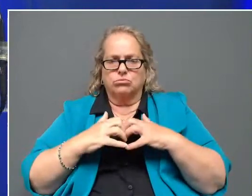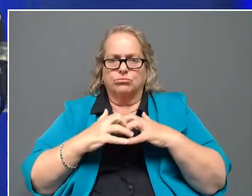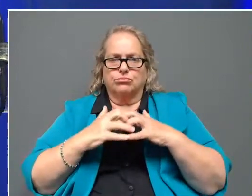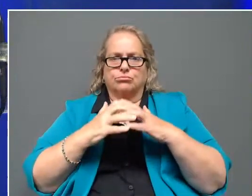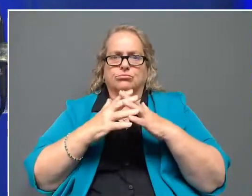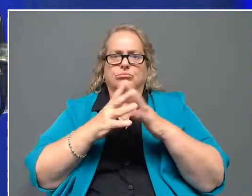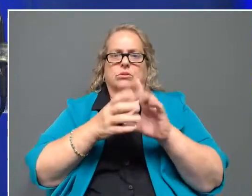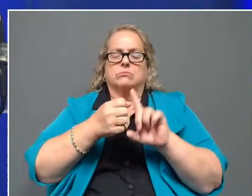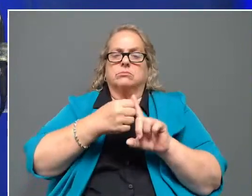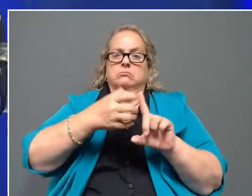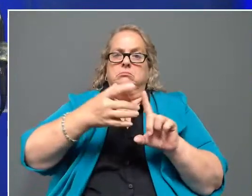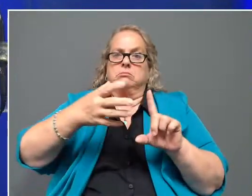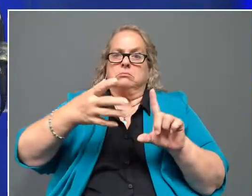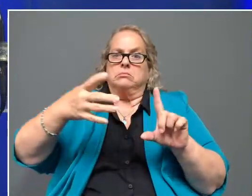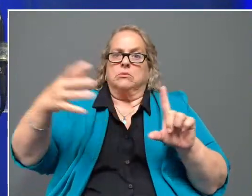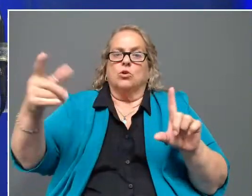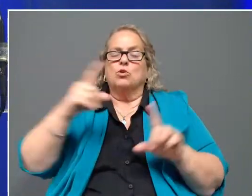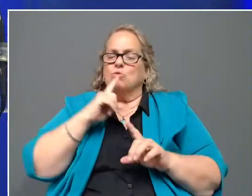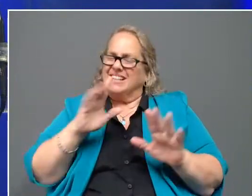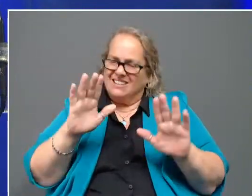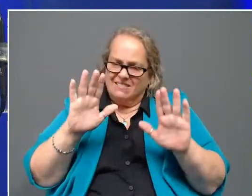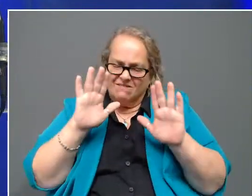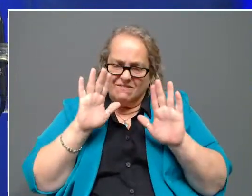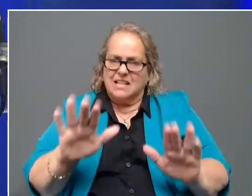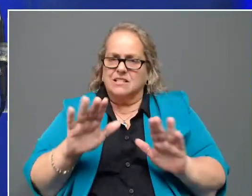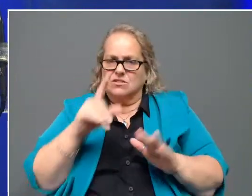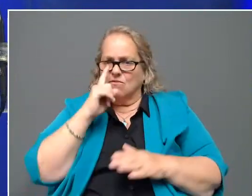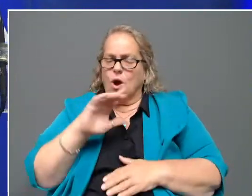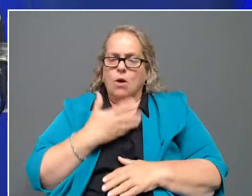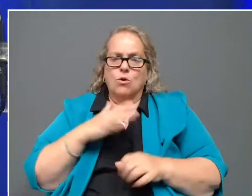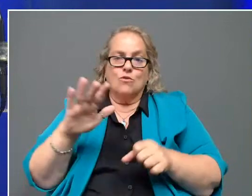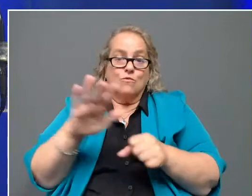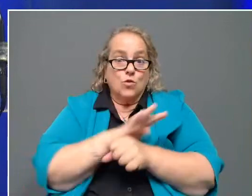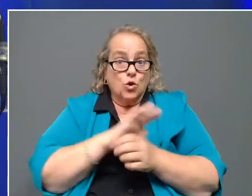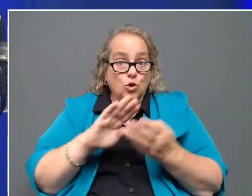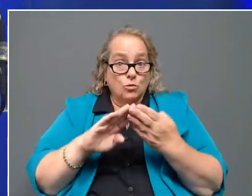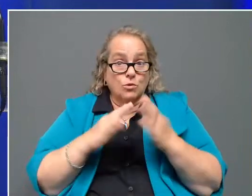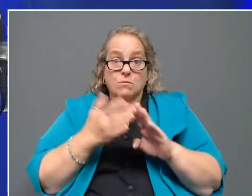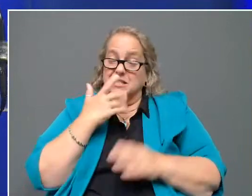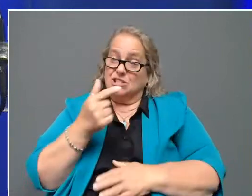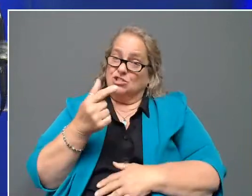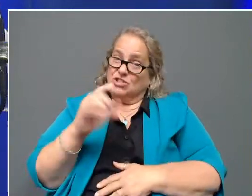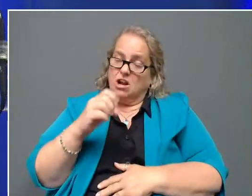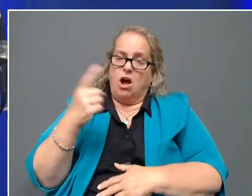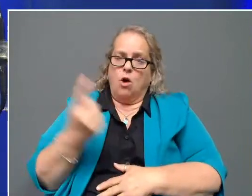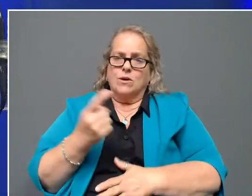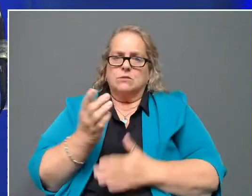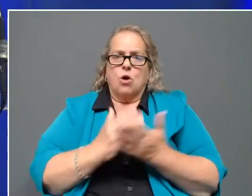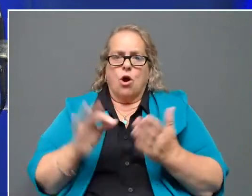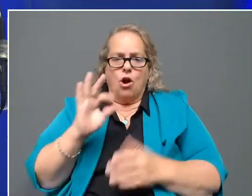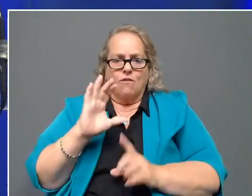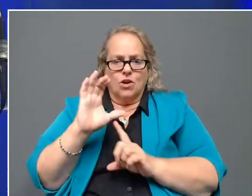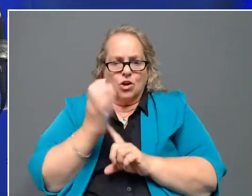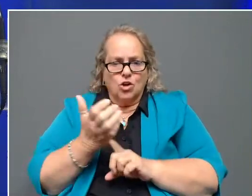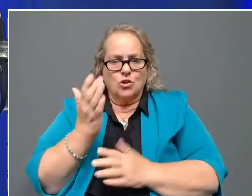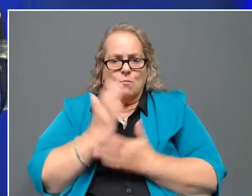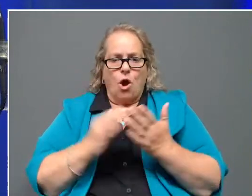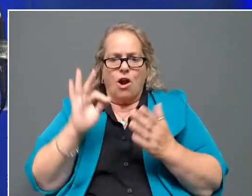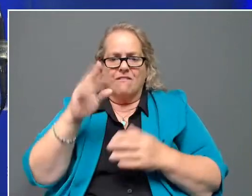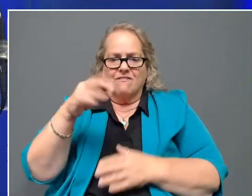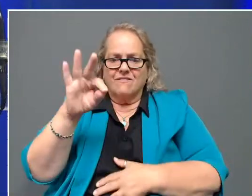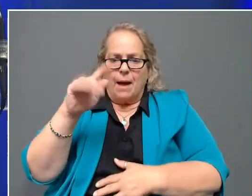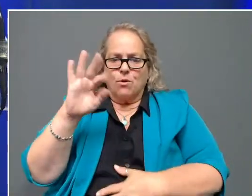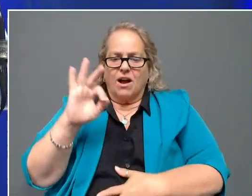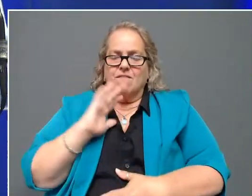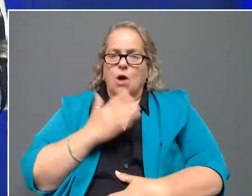really fantastic for our entire community, because GE has always been part of the culture, part of the fabric of our community, and it